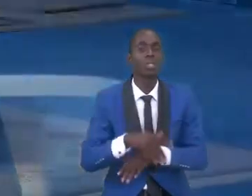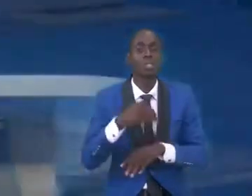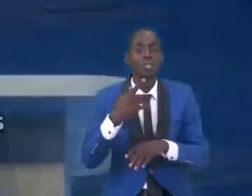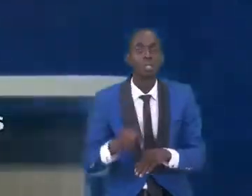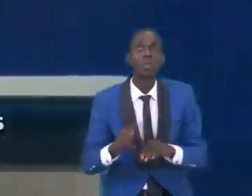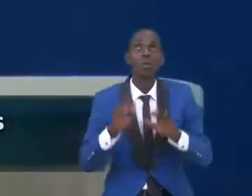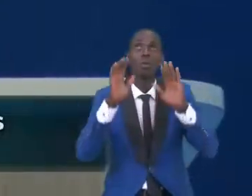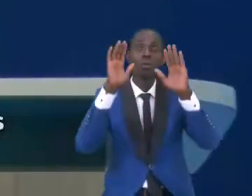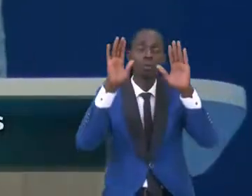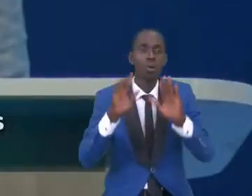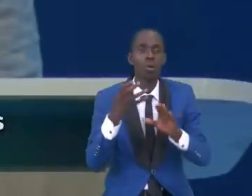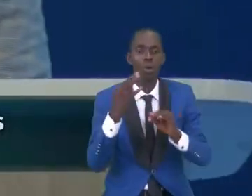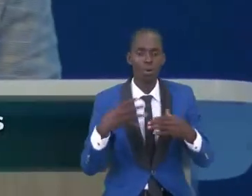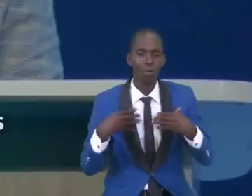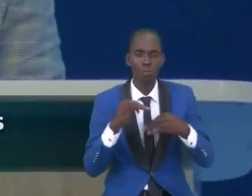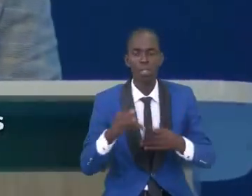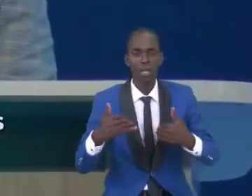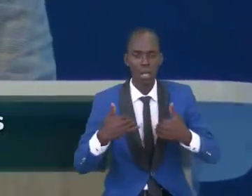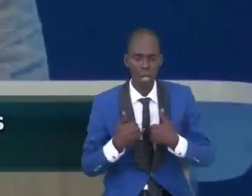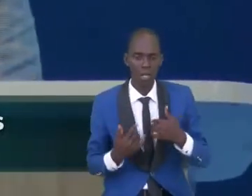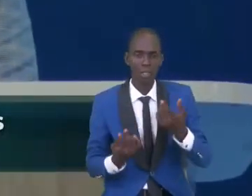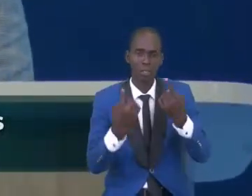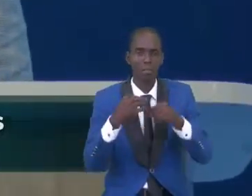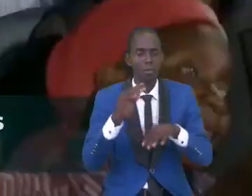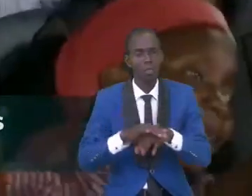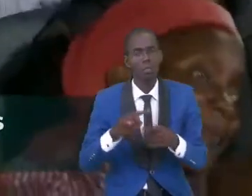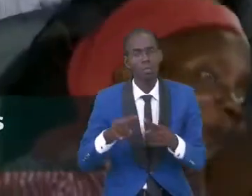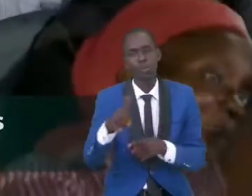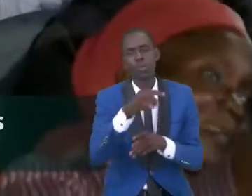wonder of healing has come unto you.